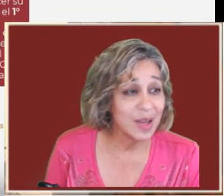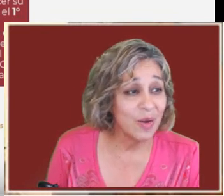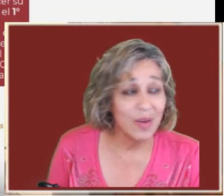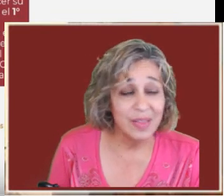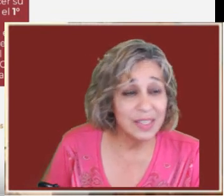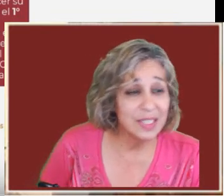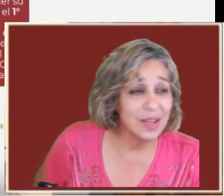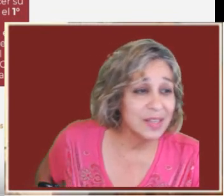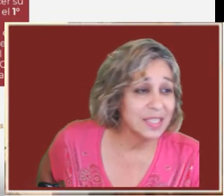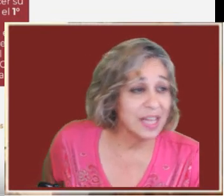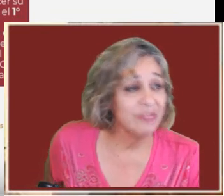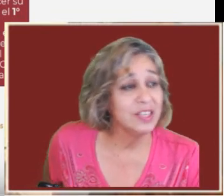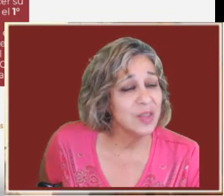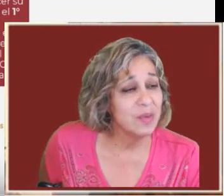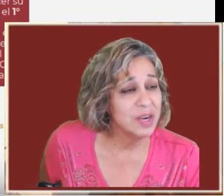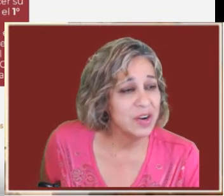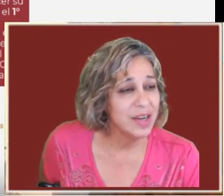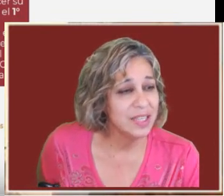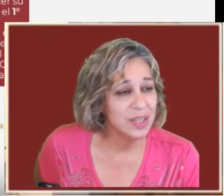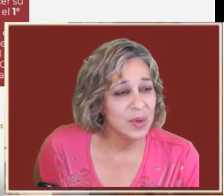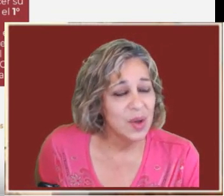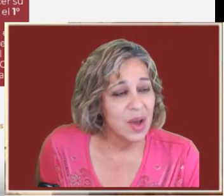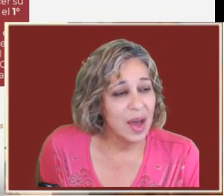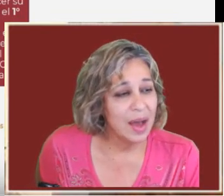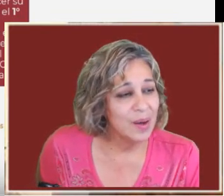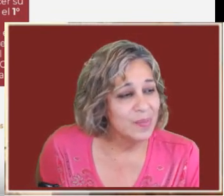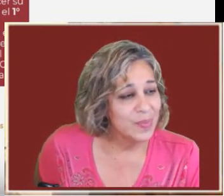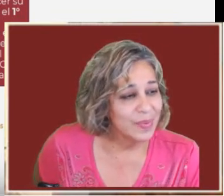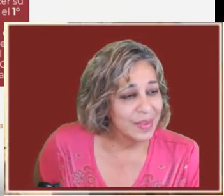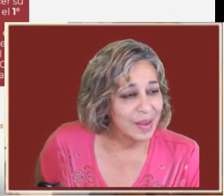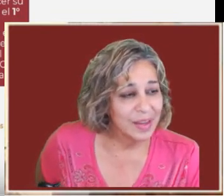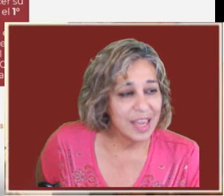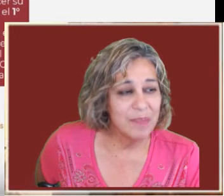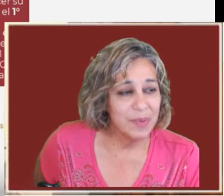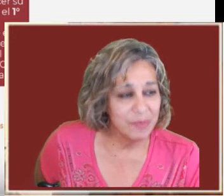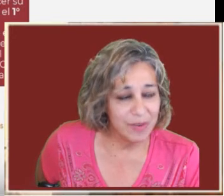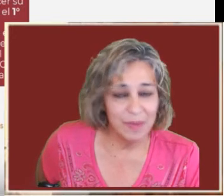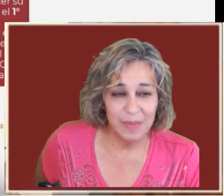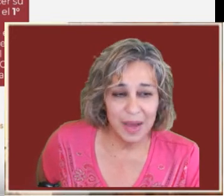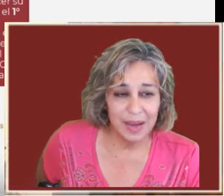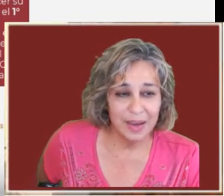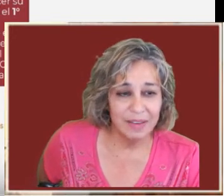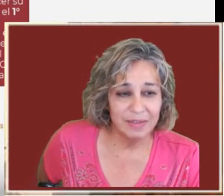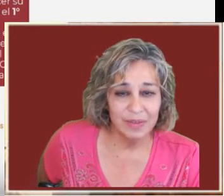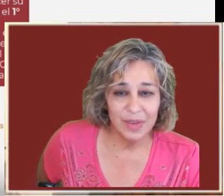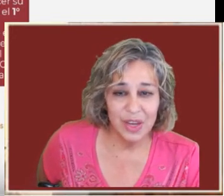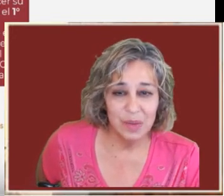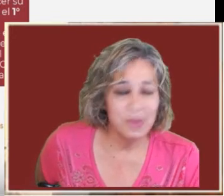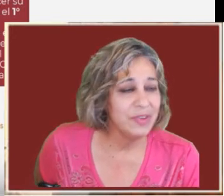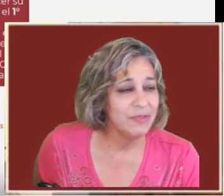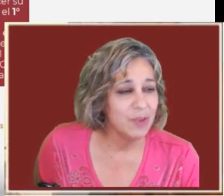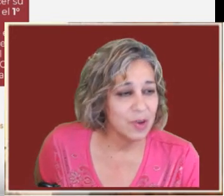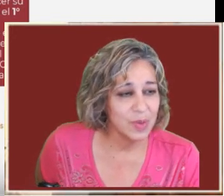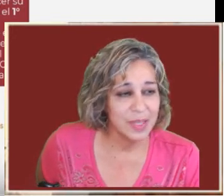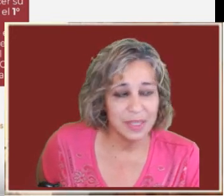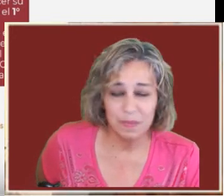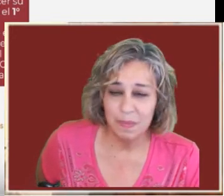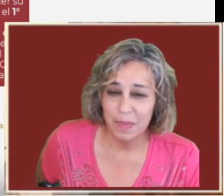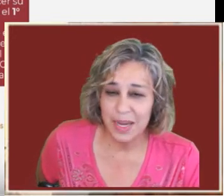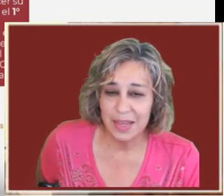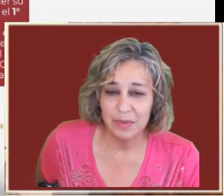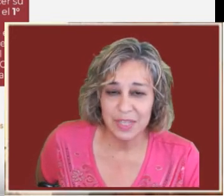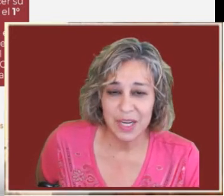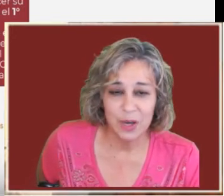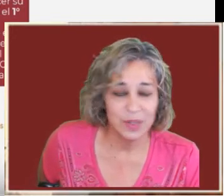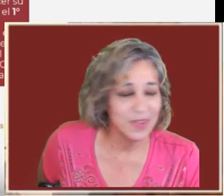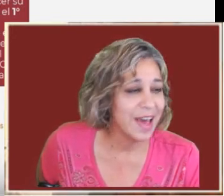So this is all that's left. And so they were trying to keep them from, you know, moving forth with this money